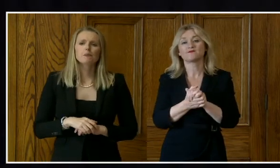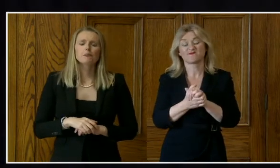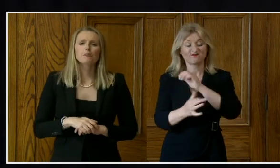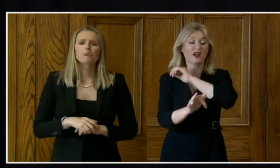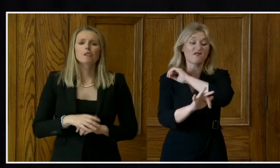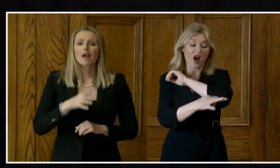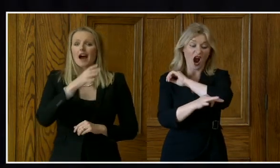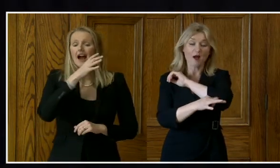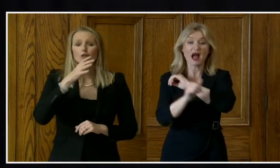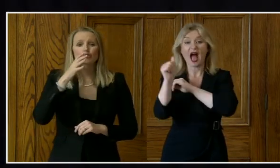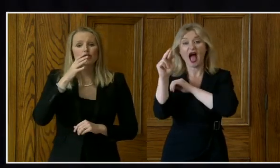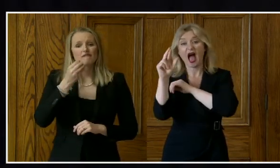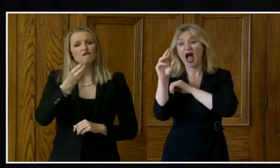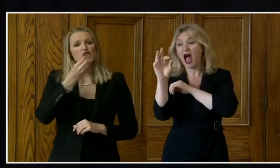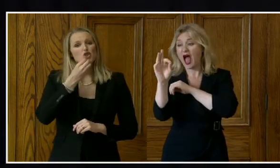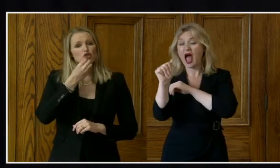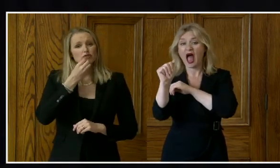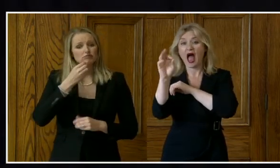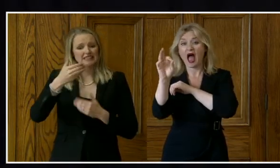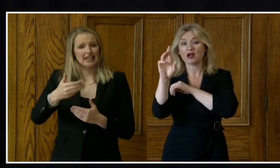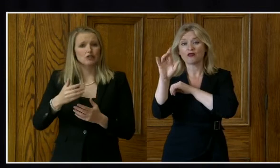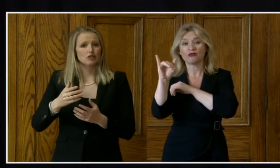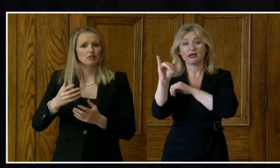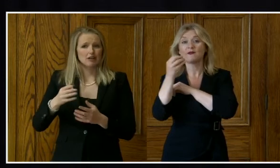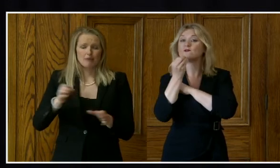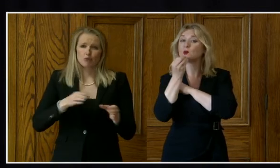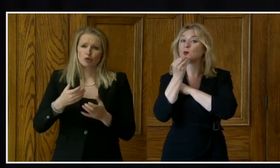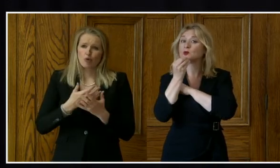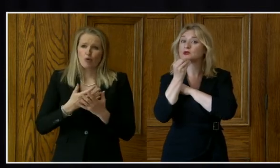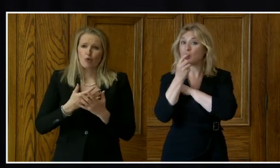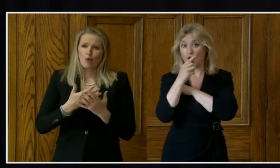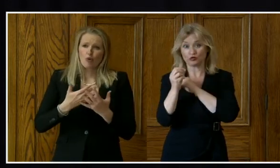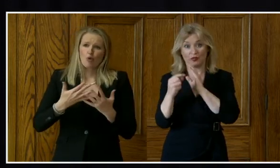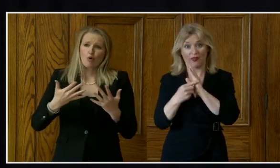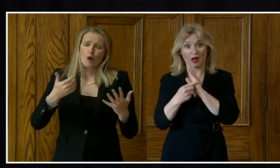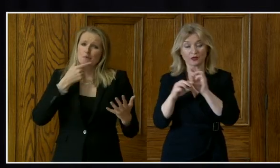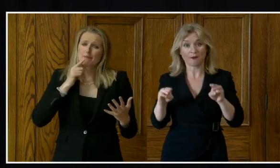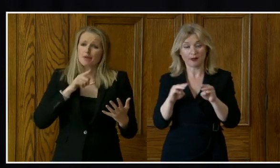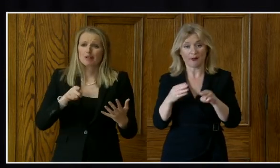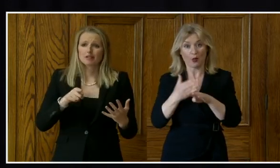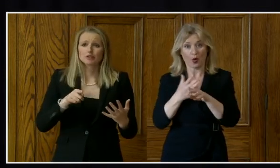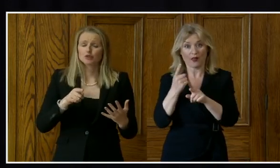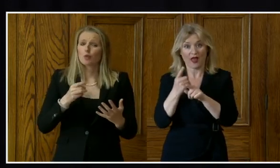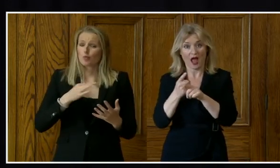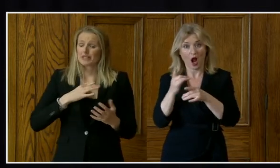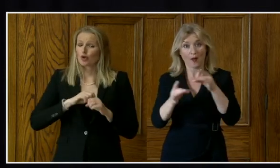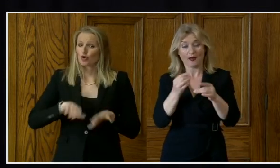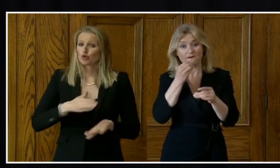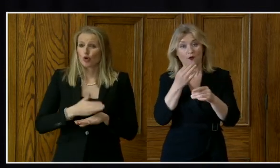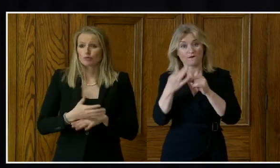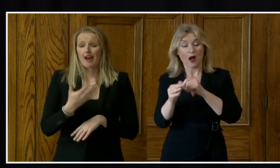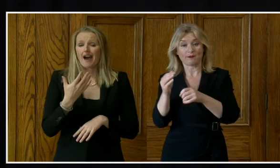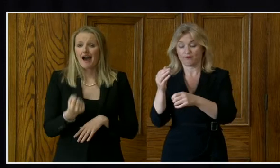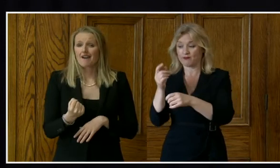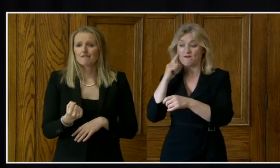employs 100,000 people. So if we see a contraction, we'd certainly see a contraction in jobs. And this moment in time, we're probably